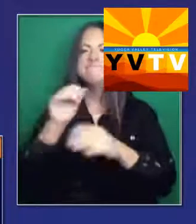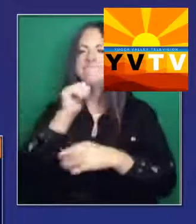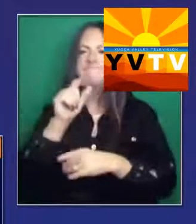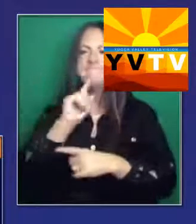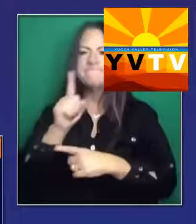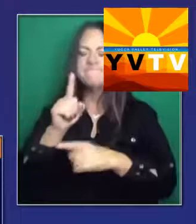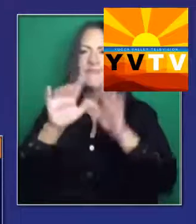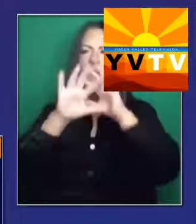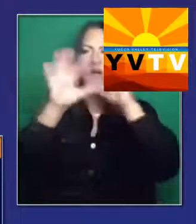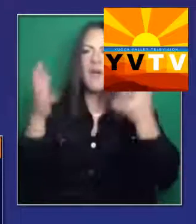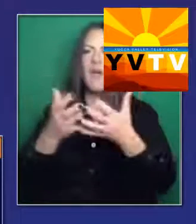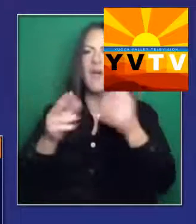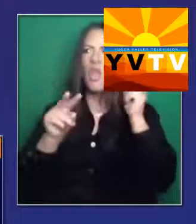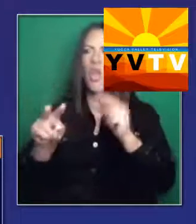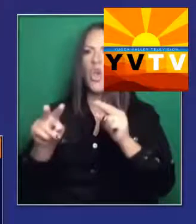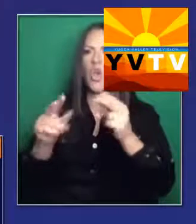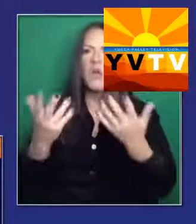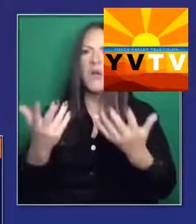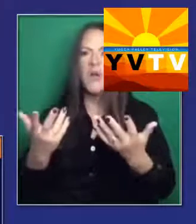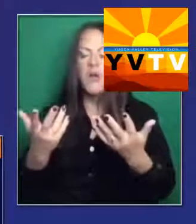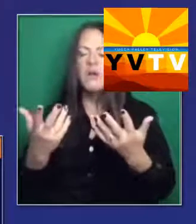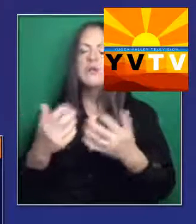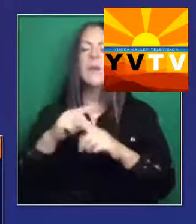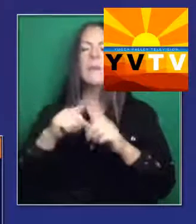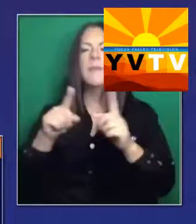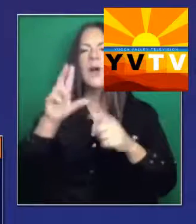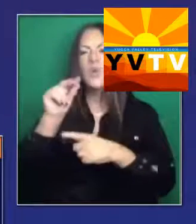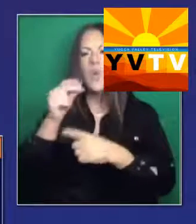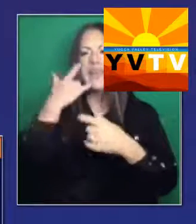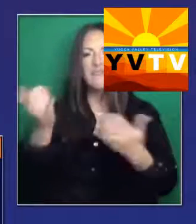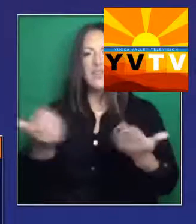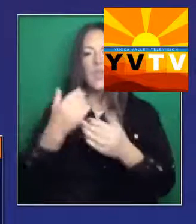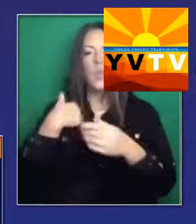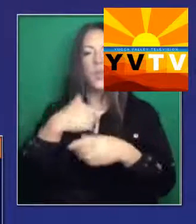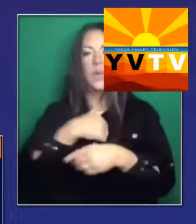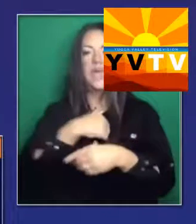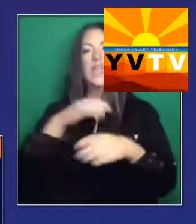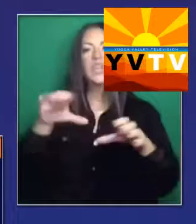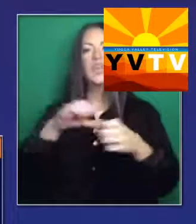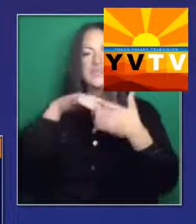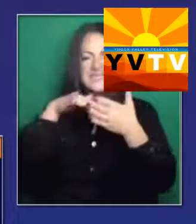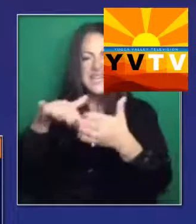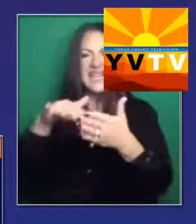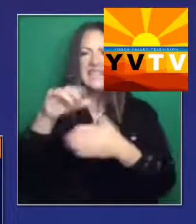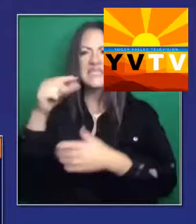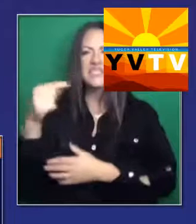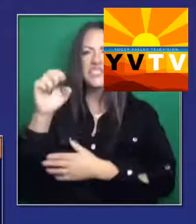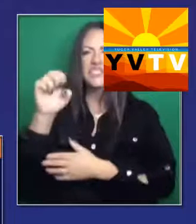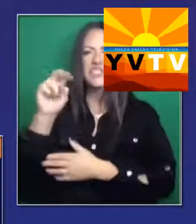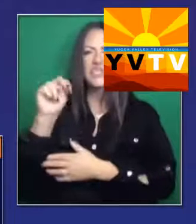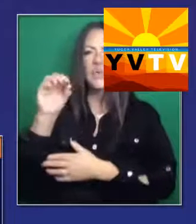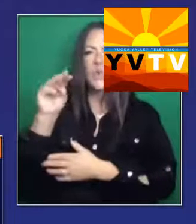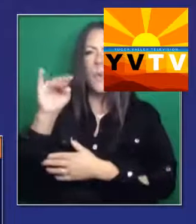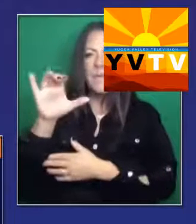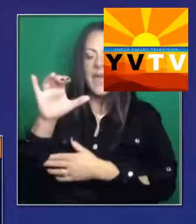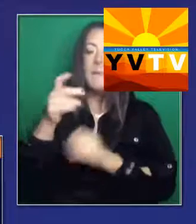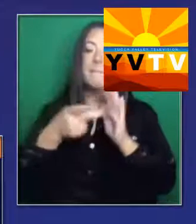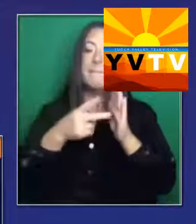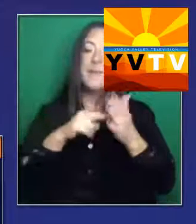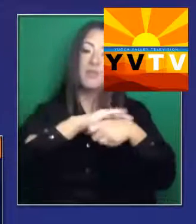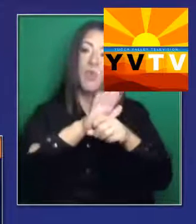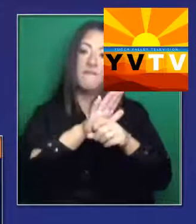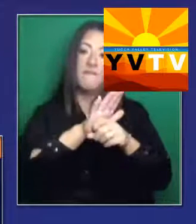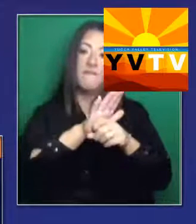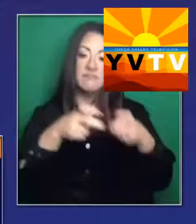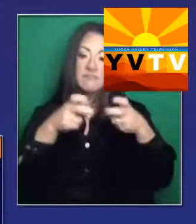California's been doing a lot of genomics testing, anywhere from 5,000 to 10,000 tests a week. Just again, proximate